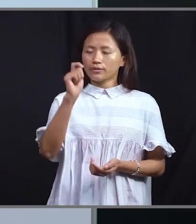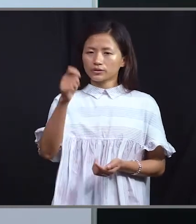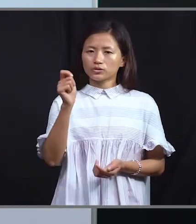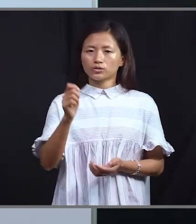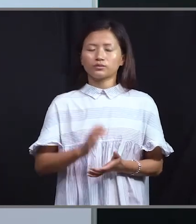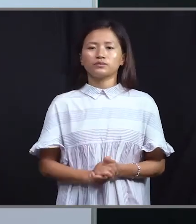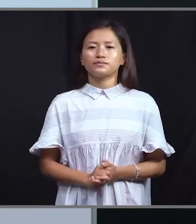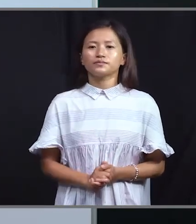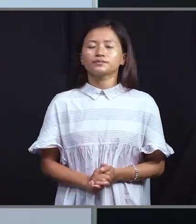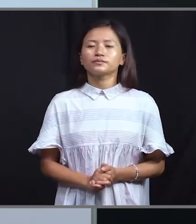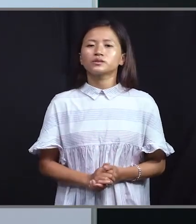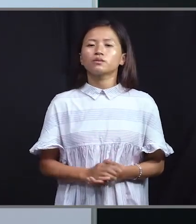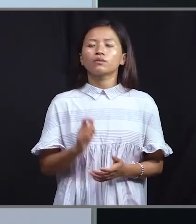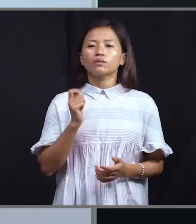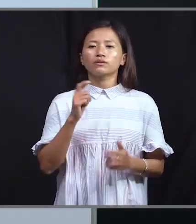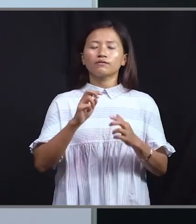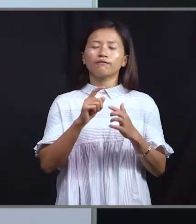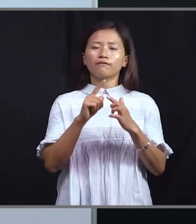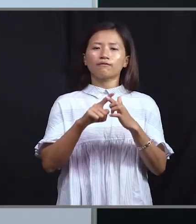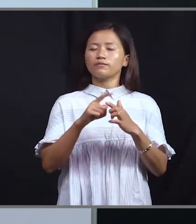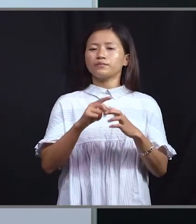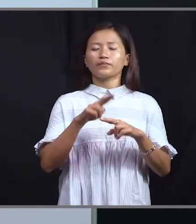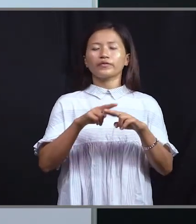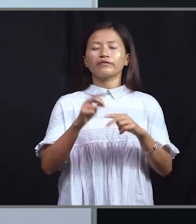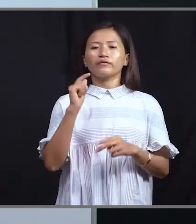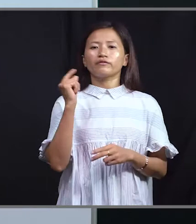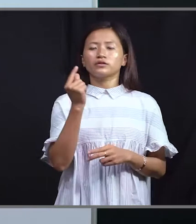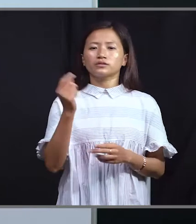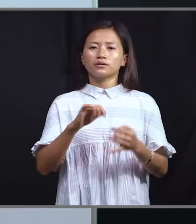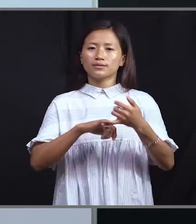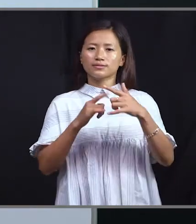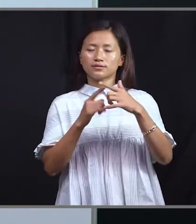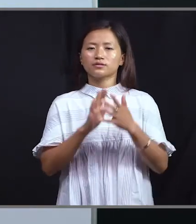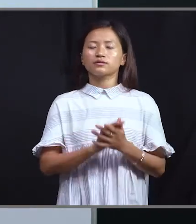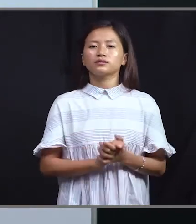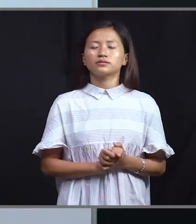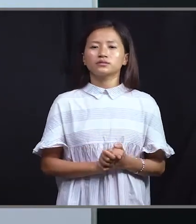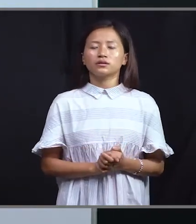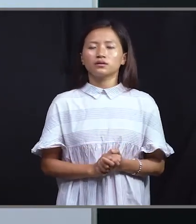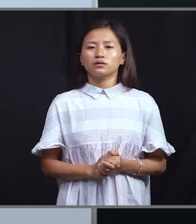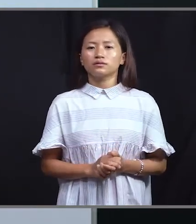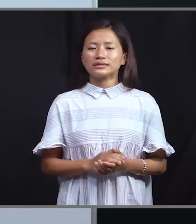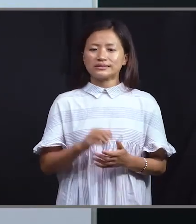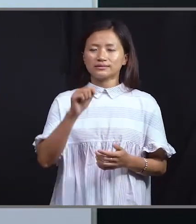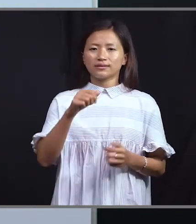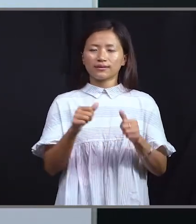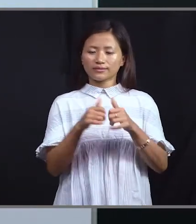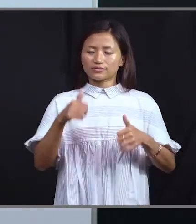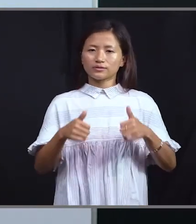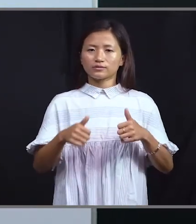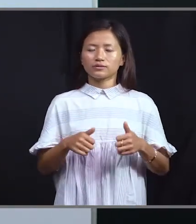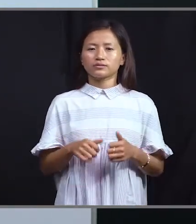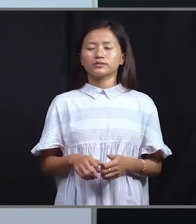job. That is the work of the functions of staffing. Here, under this staffing, these are the activities that take place,